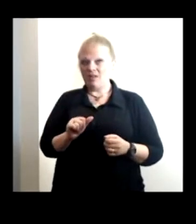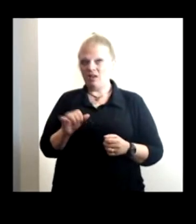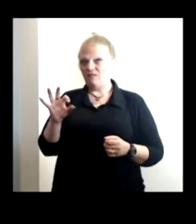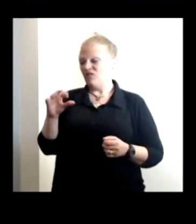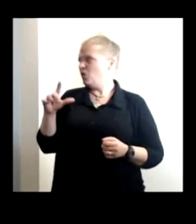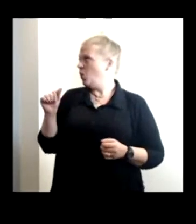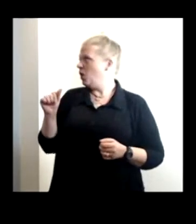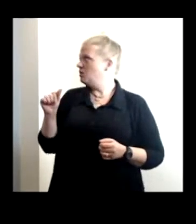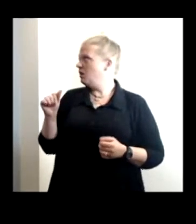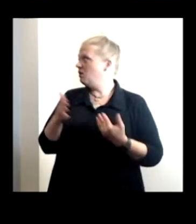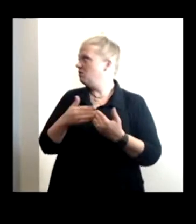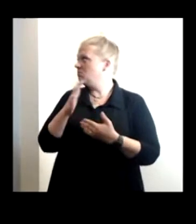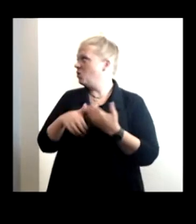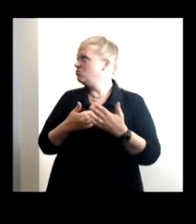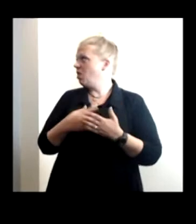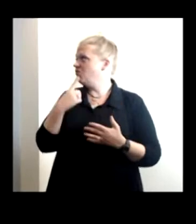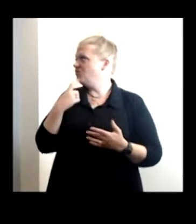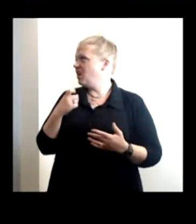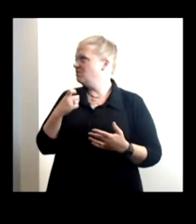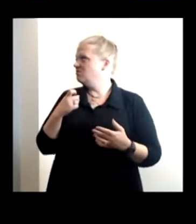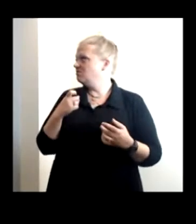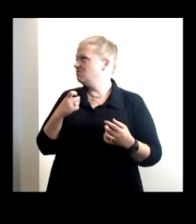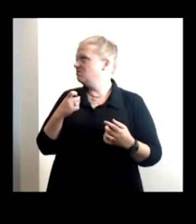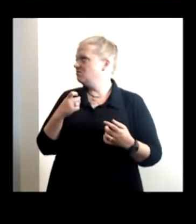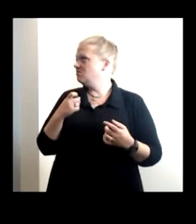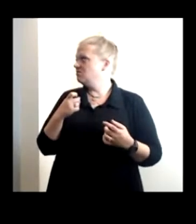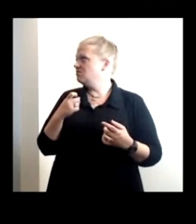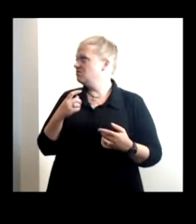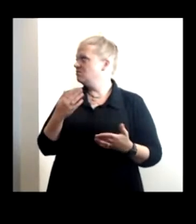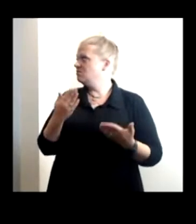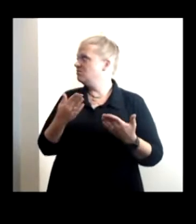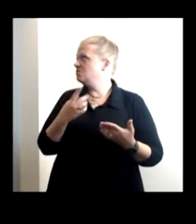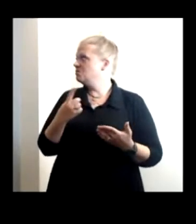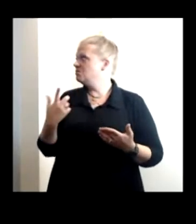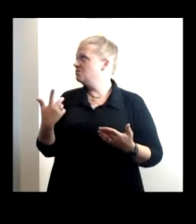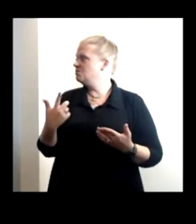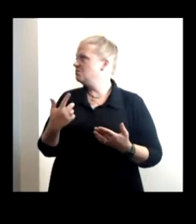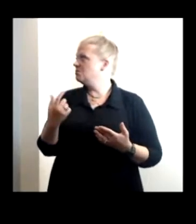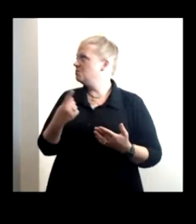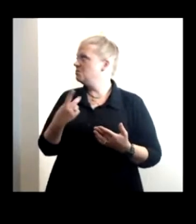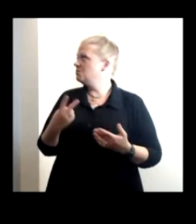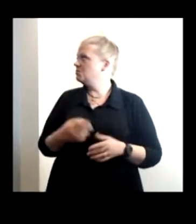Florida is almost all in the red except I think for 1 or 2 counties.